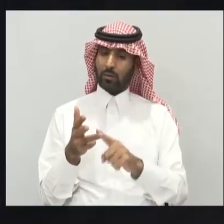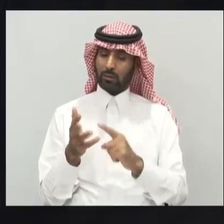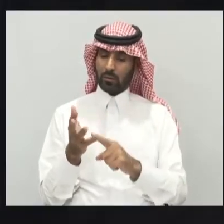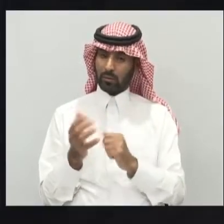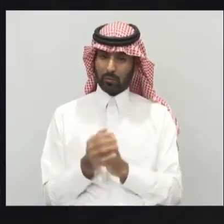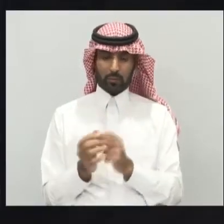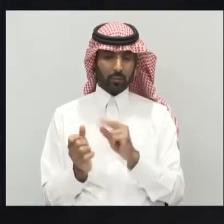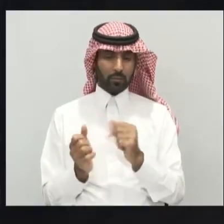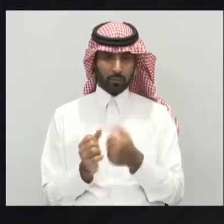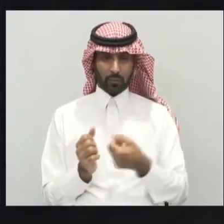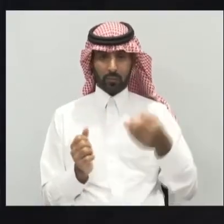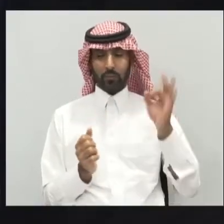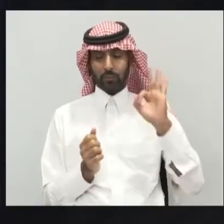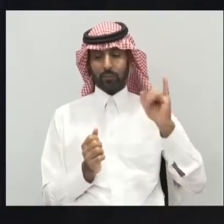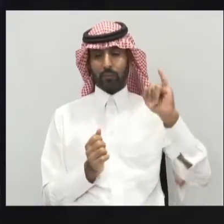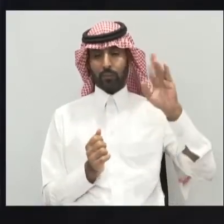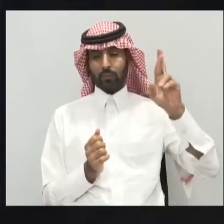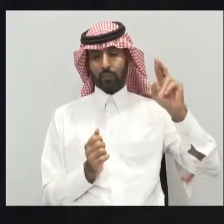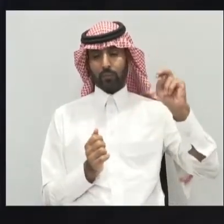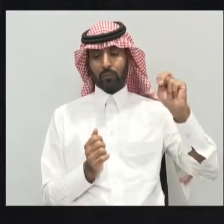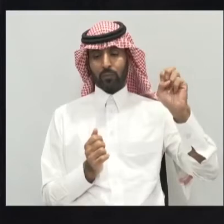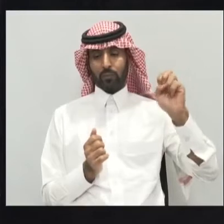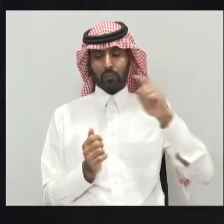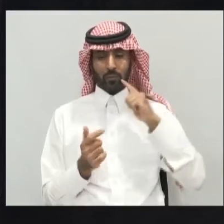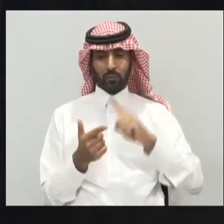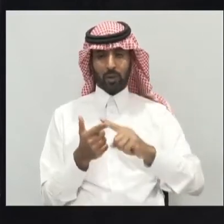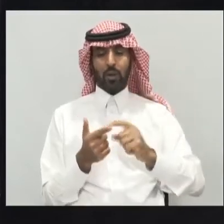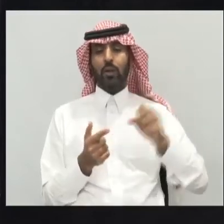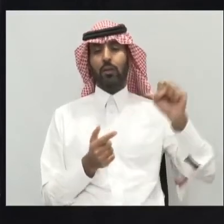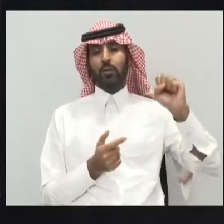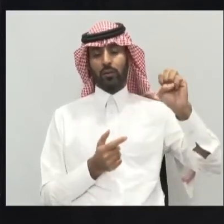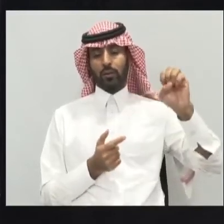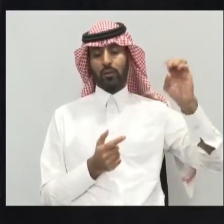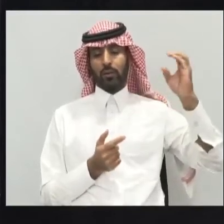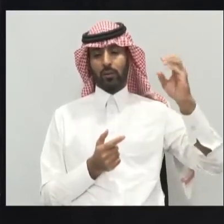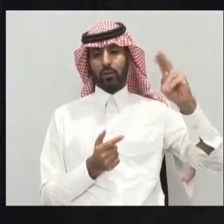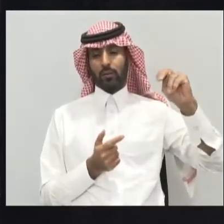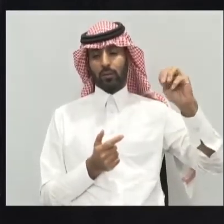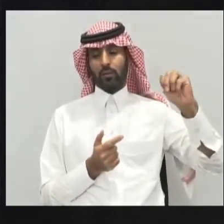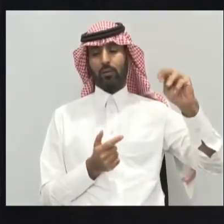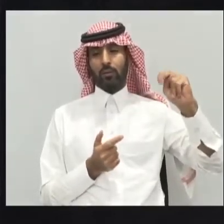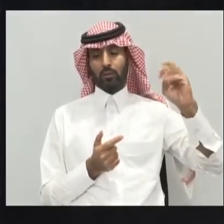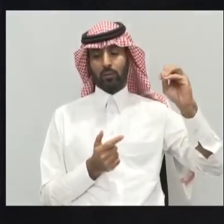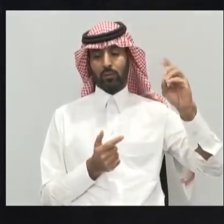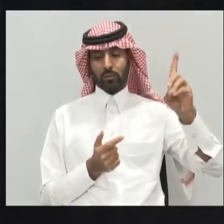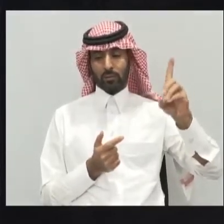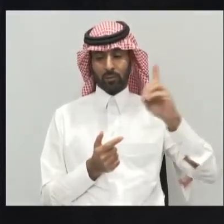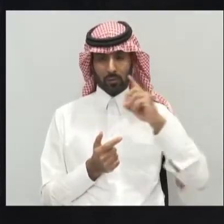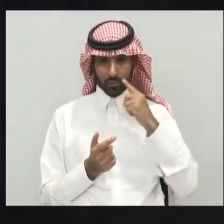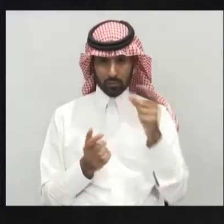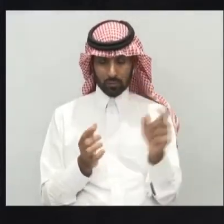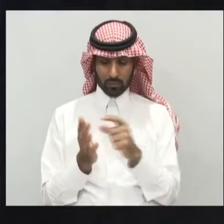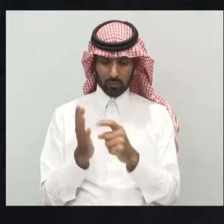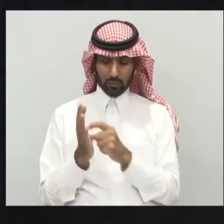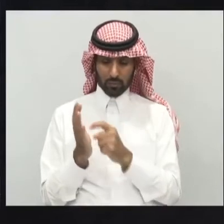second, third, finally, after that, then. These words, we can use it to write down the